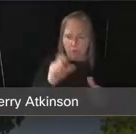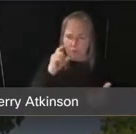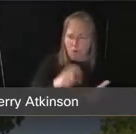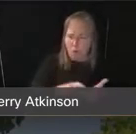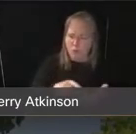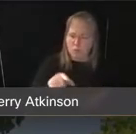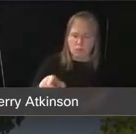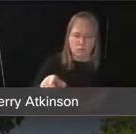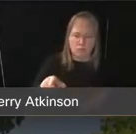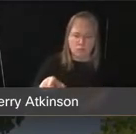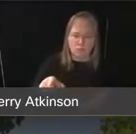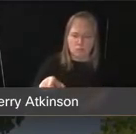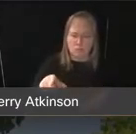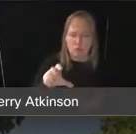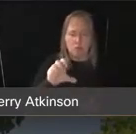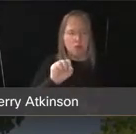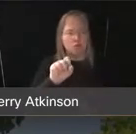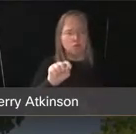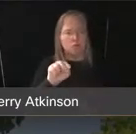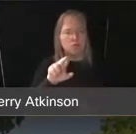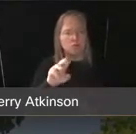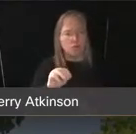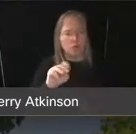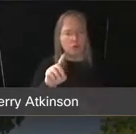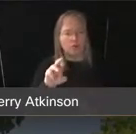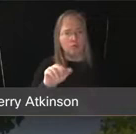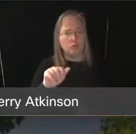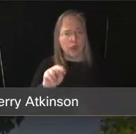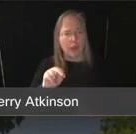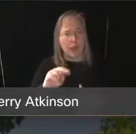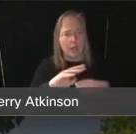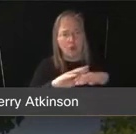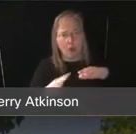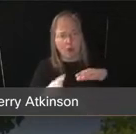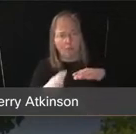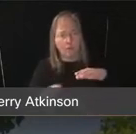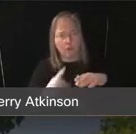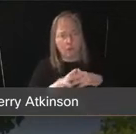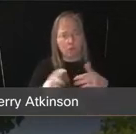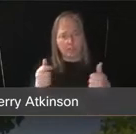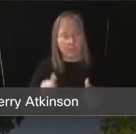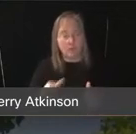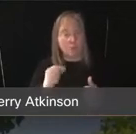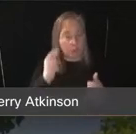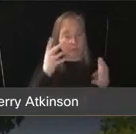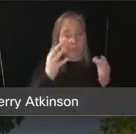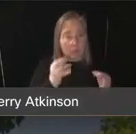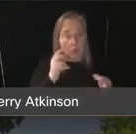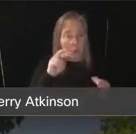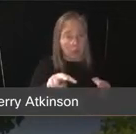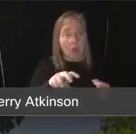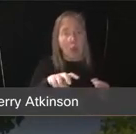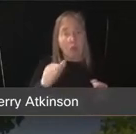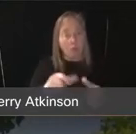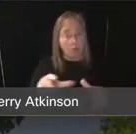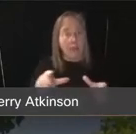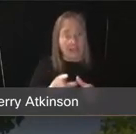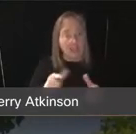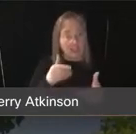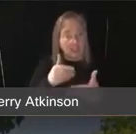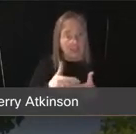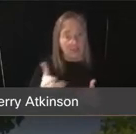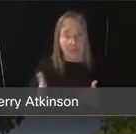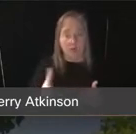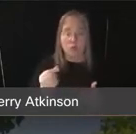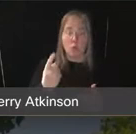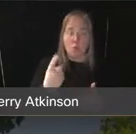the storm drain culverts were deteriorated. So we decided to look at a couple more locations adjacent to it. There's a location on